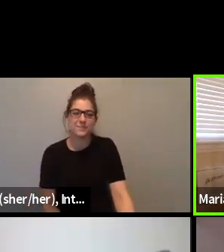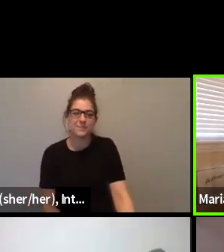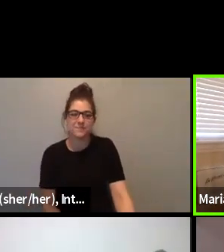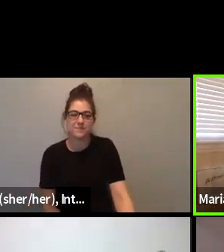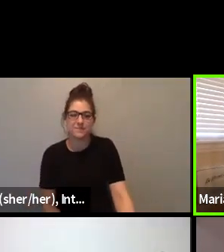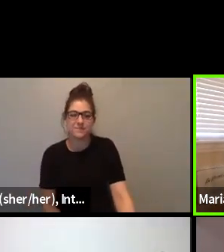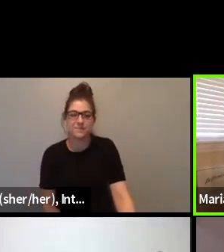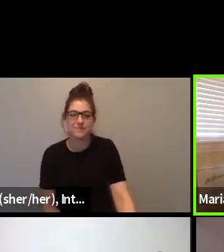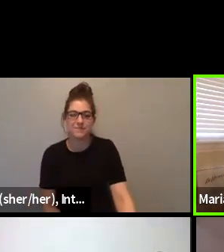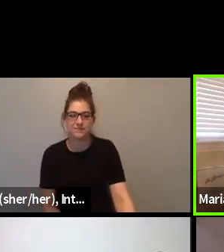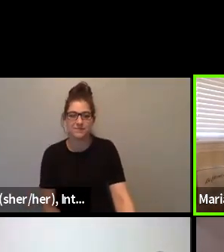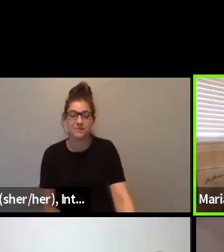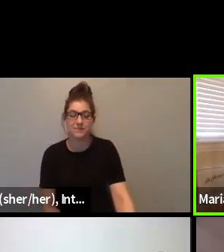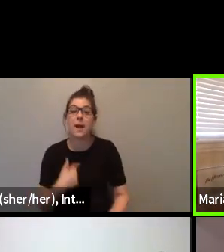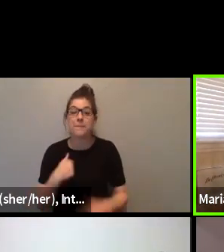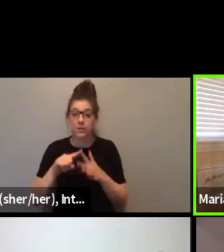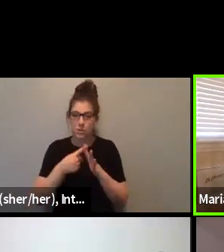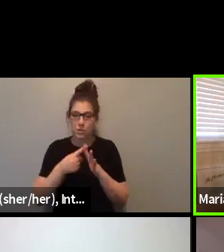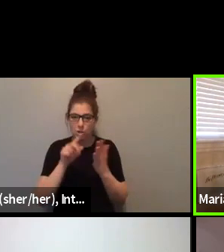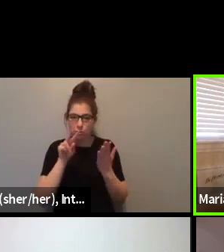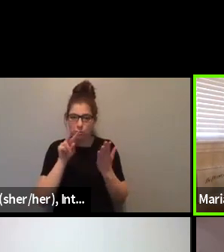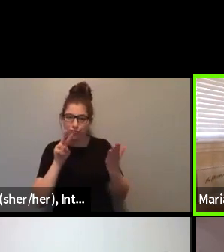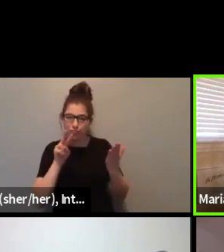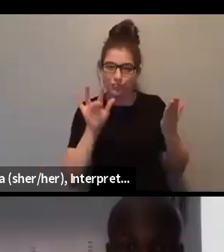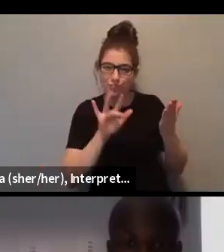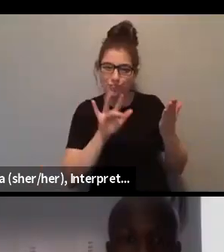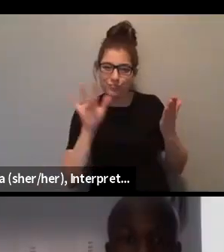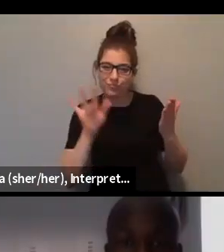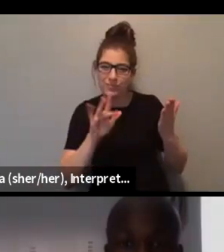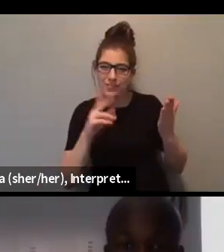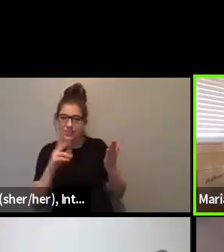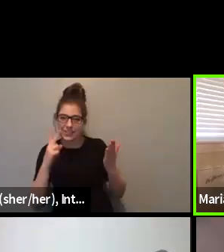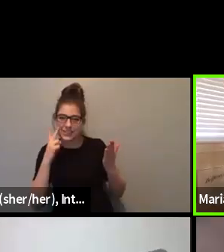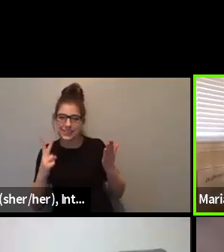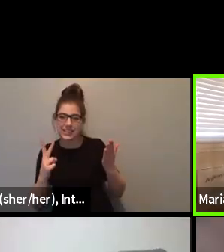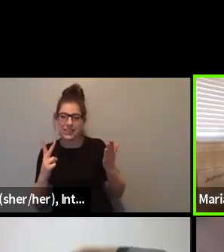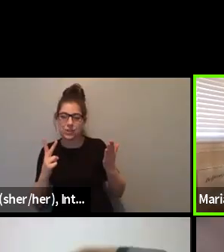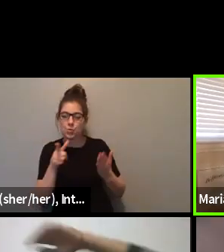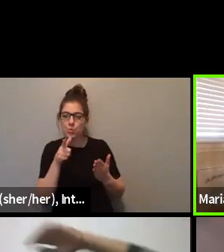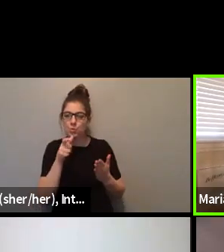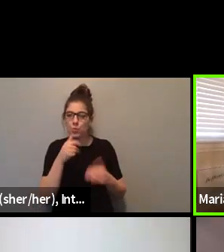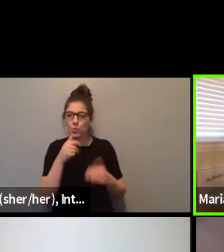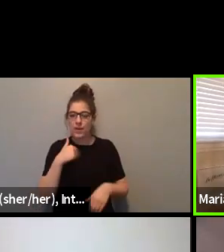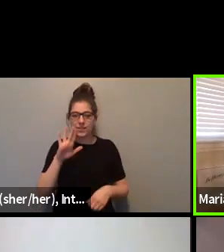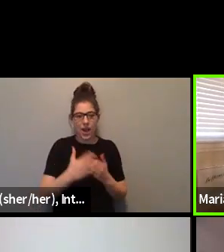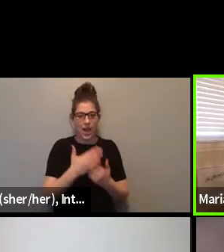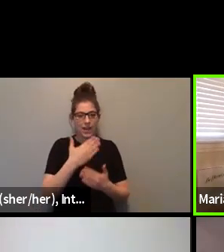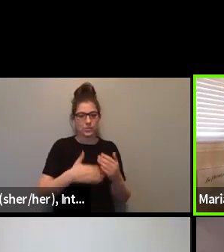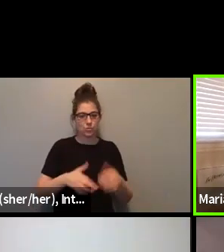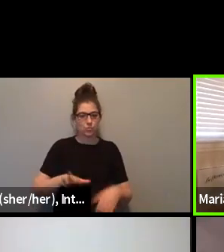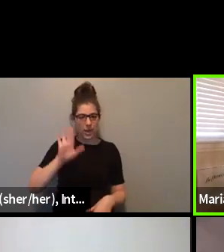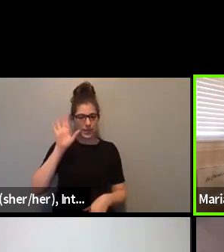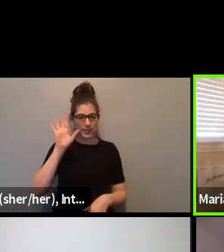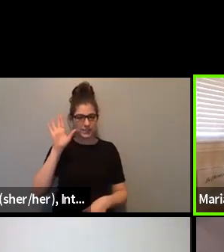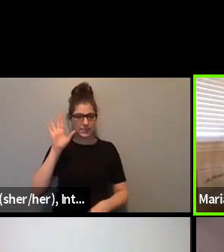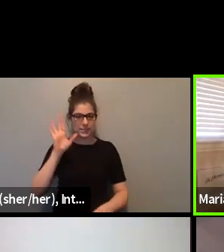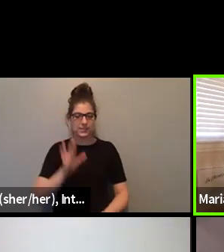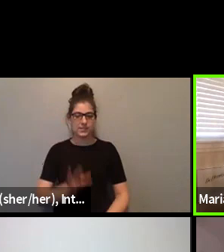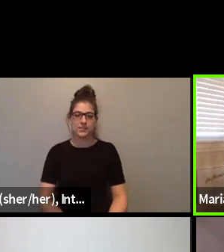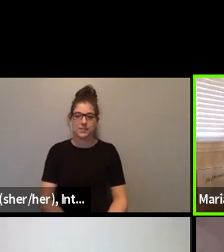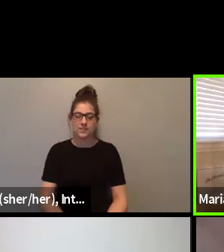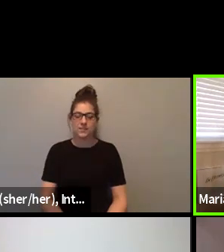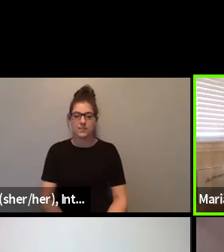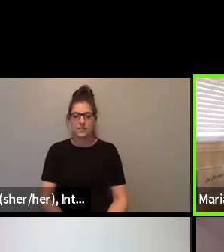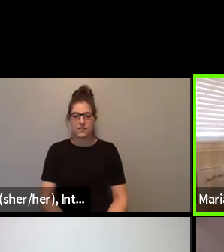And I'm going to start to look to see who's got their hands raised.